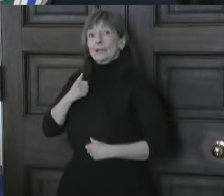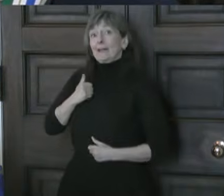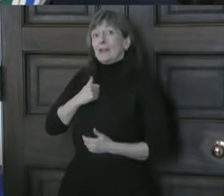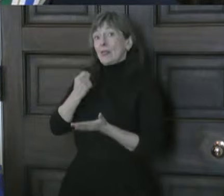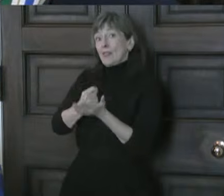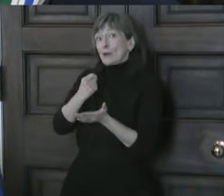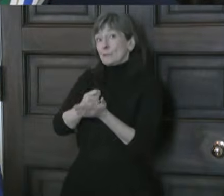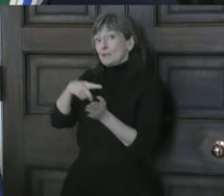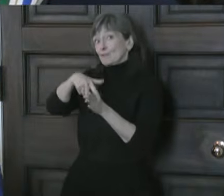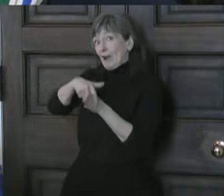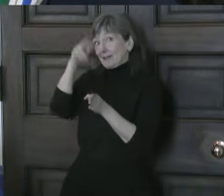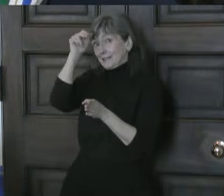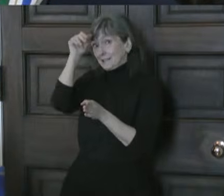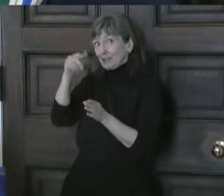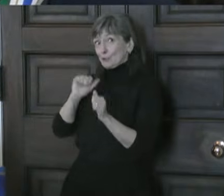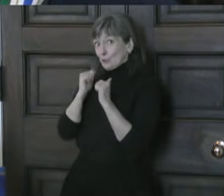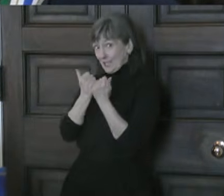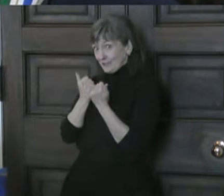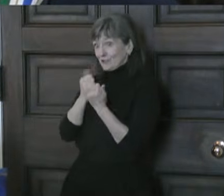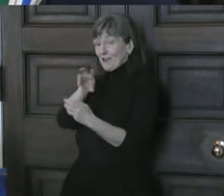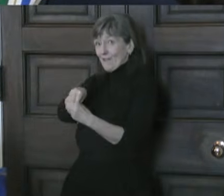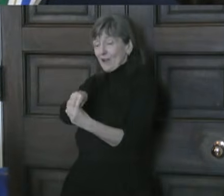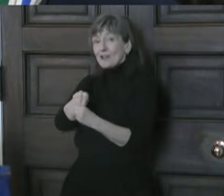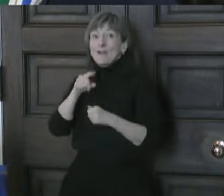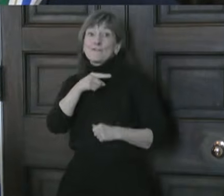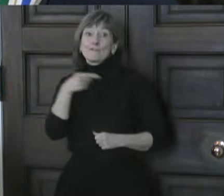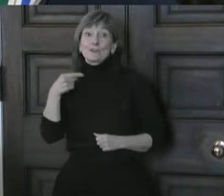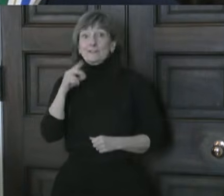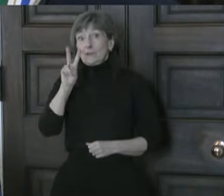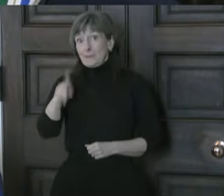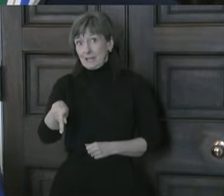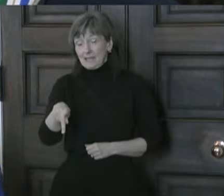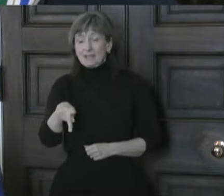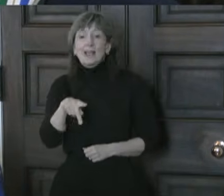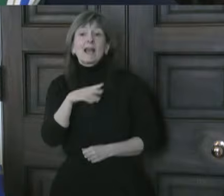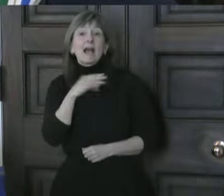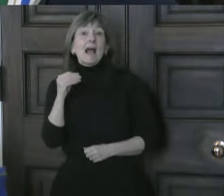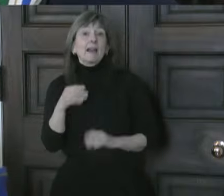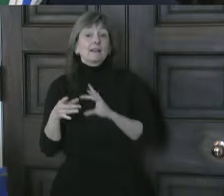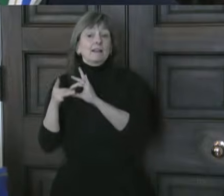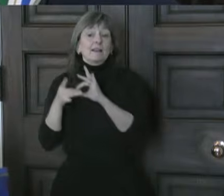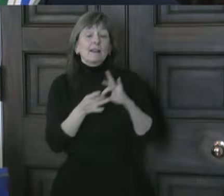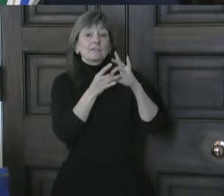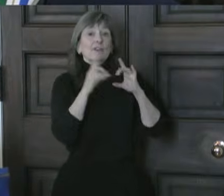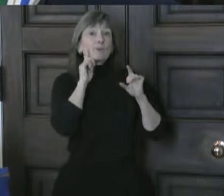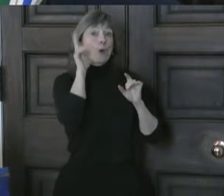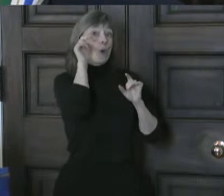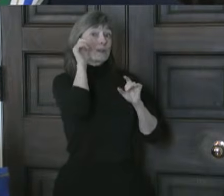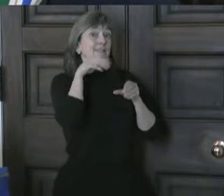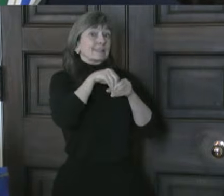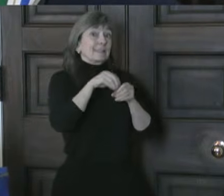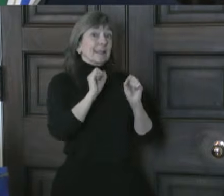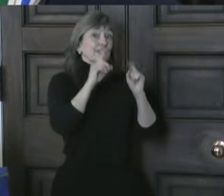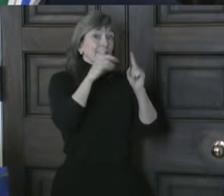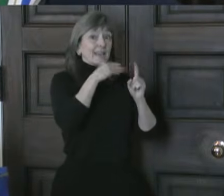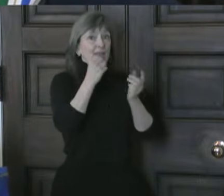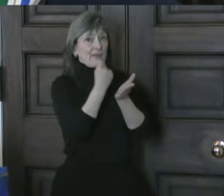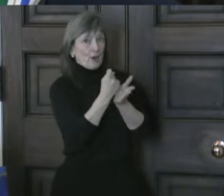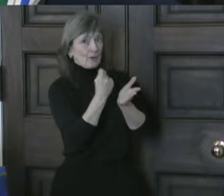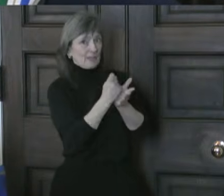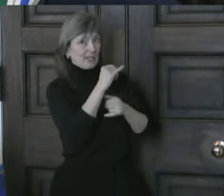Therapeutic Riding Association as first vice president and is the liaison with Horses in Education and